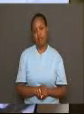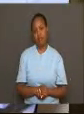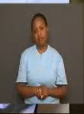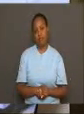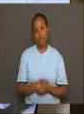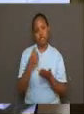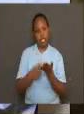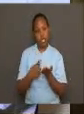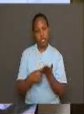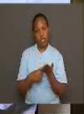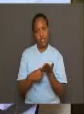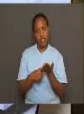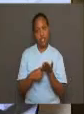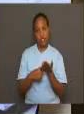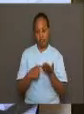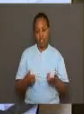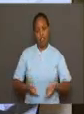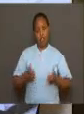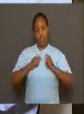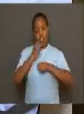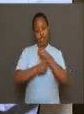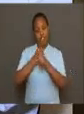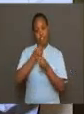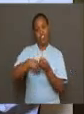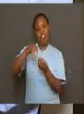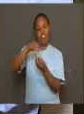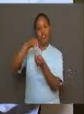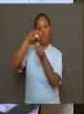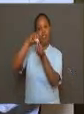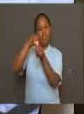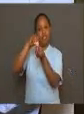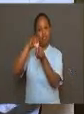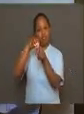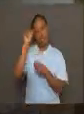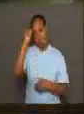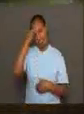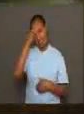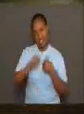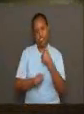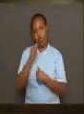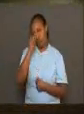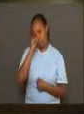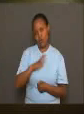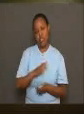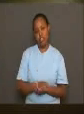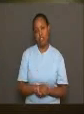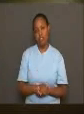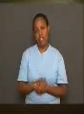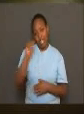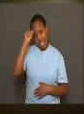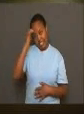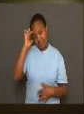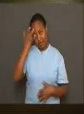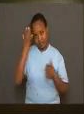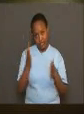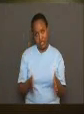This has increased the life expectancy of HIV/AIDS victims. AIDS patients